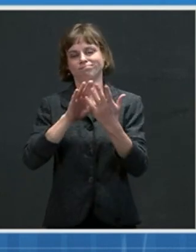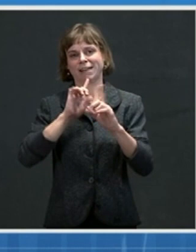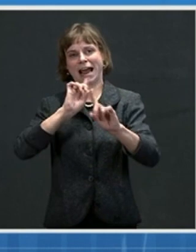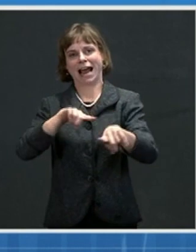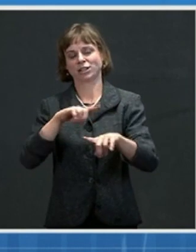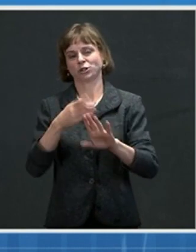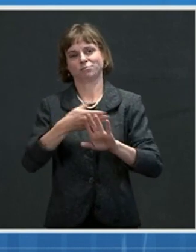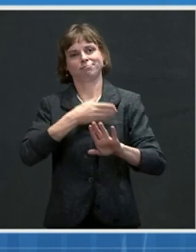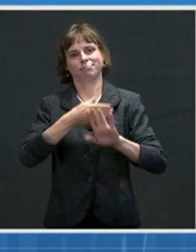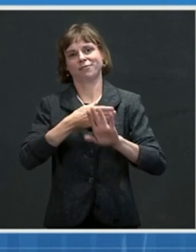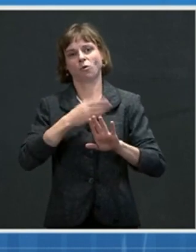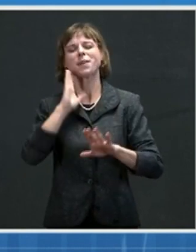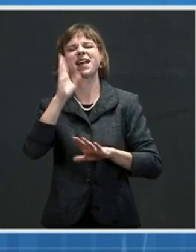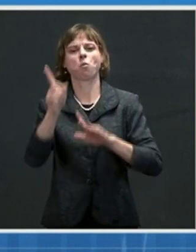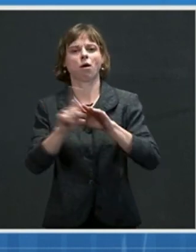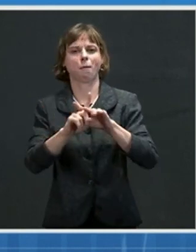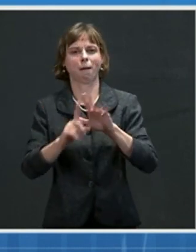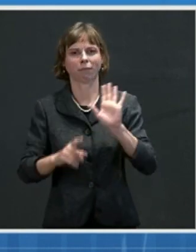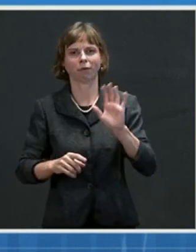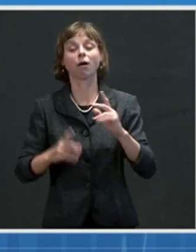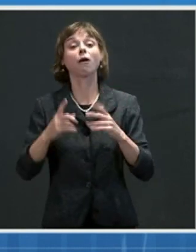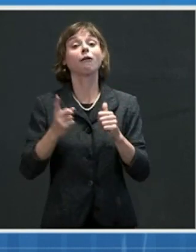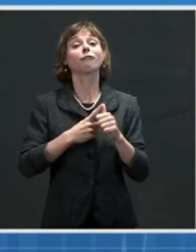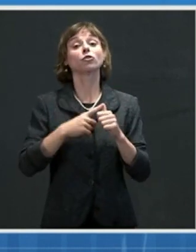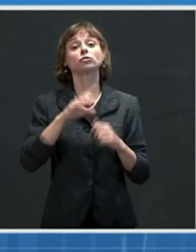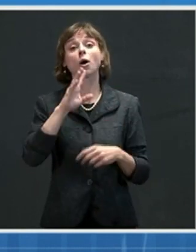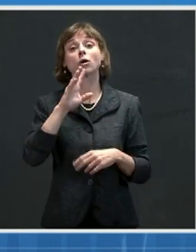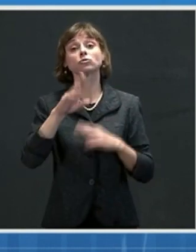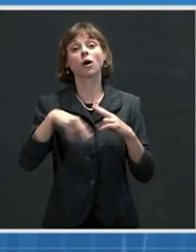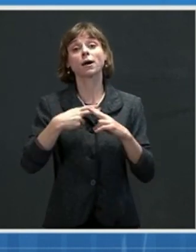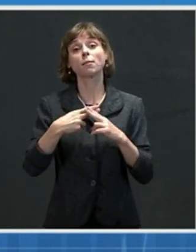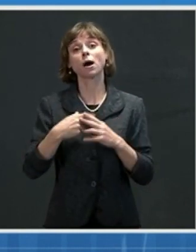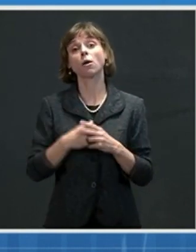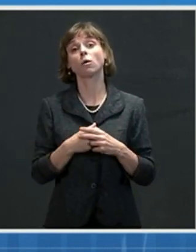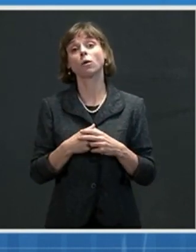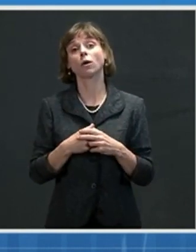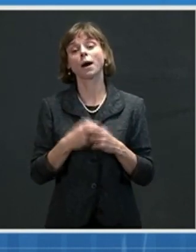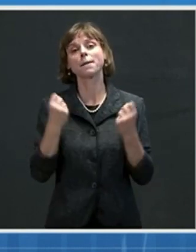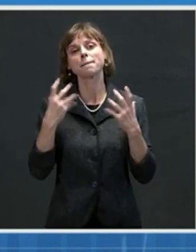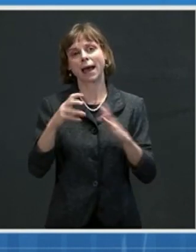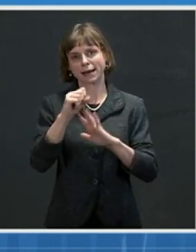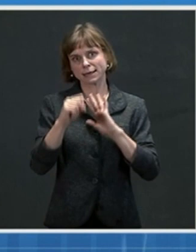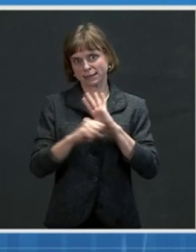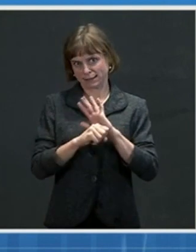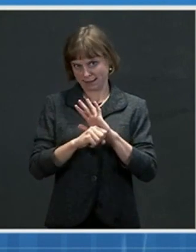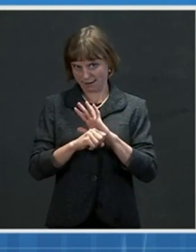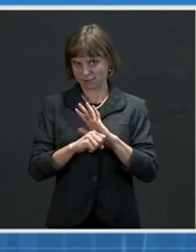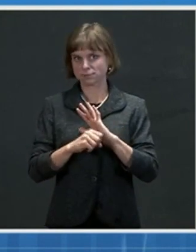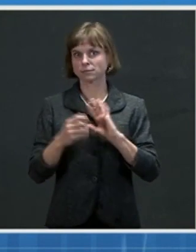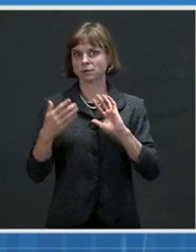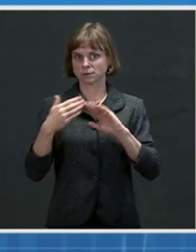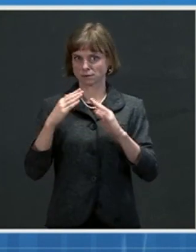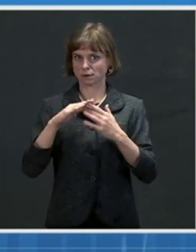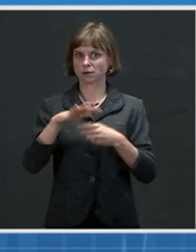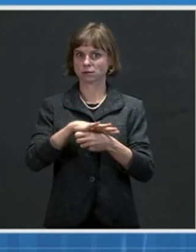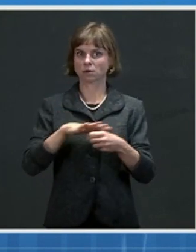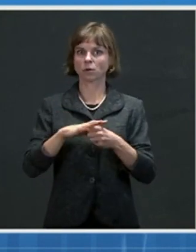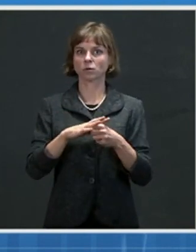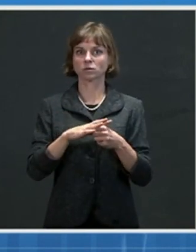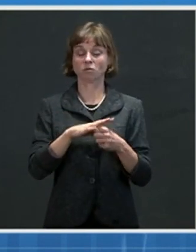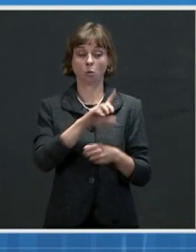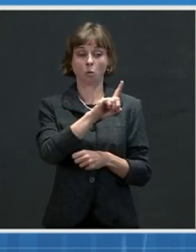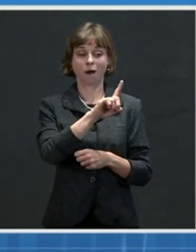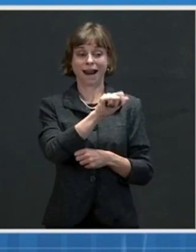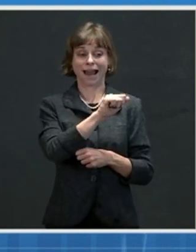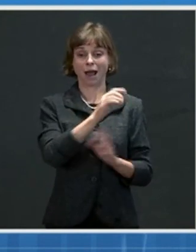The first relates to the fact that many states, cities, and locations who have gone from 1A to 1B